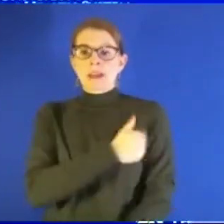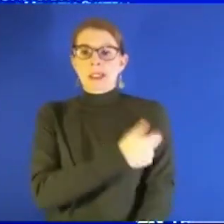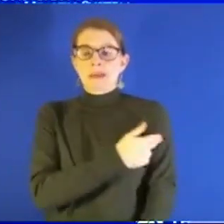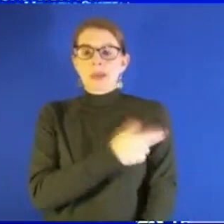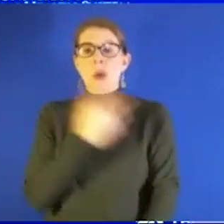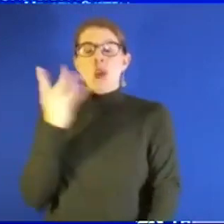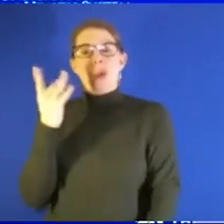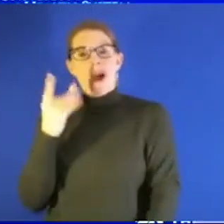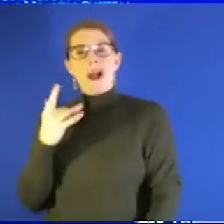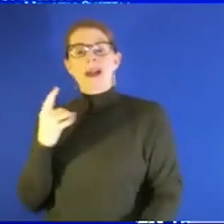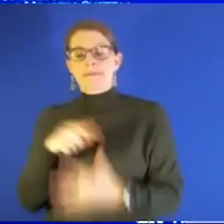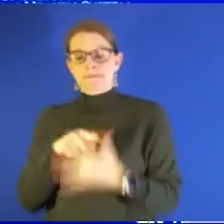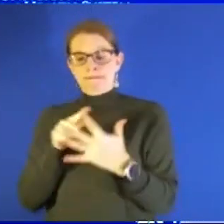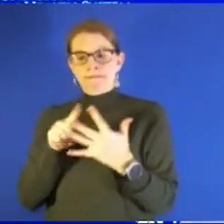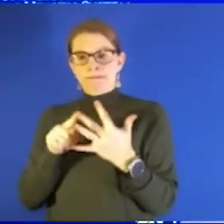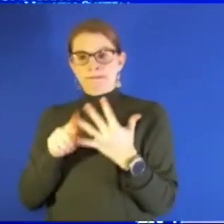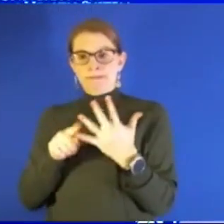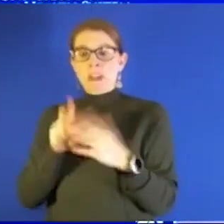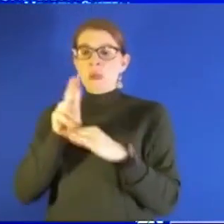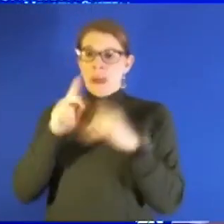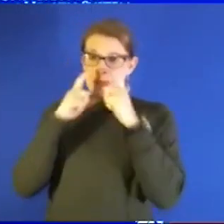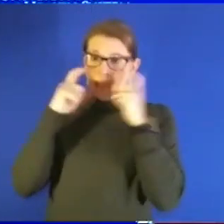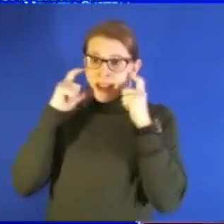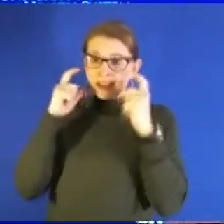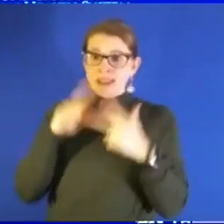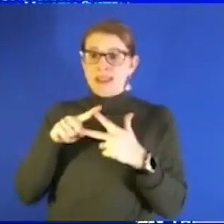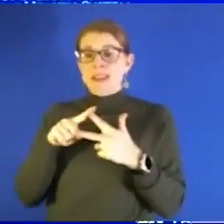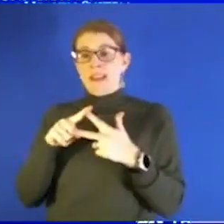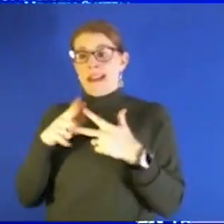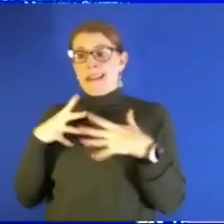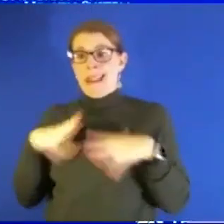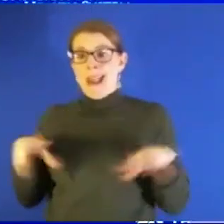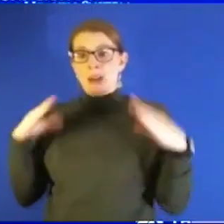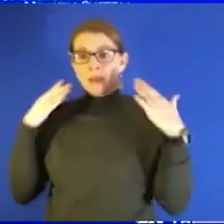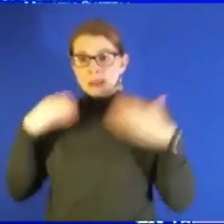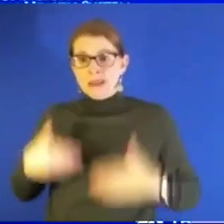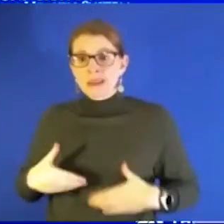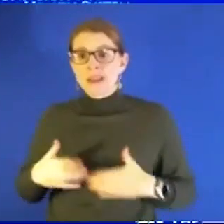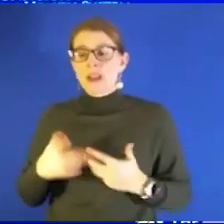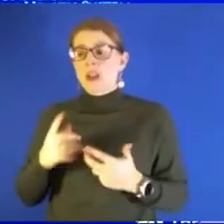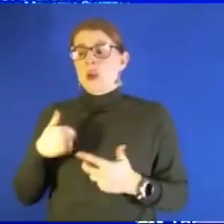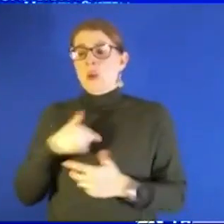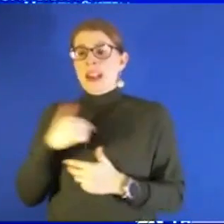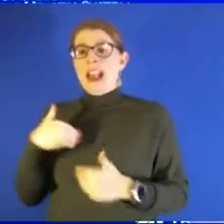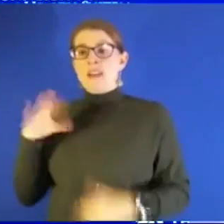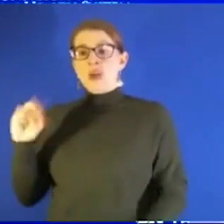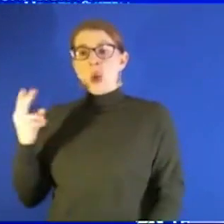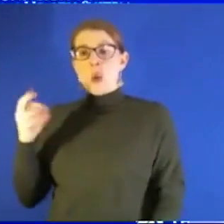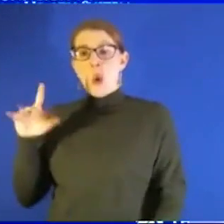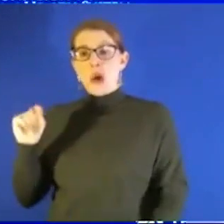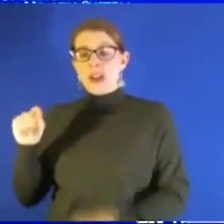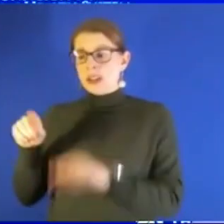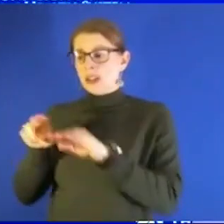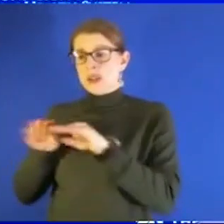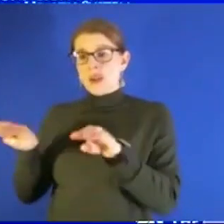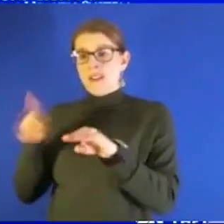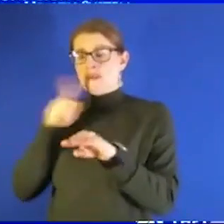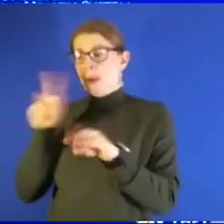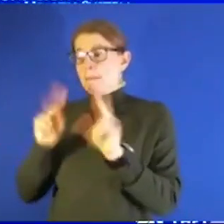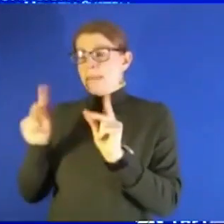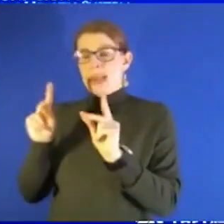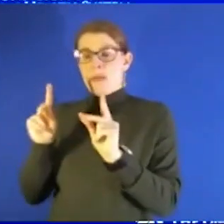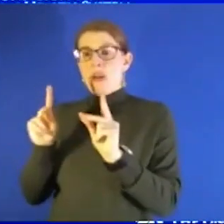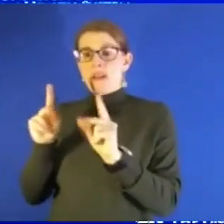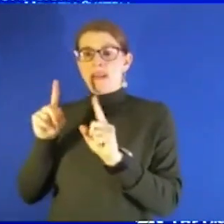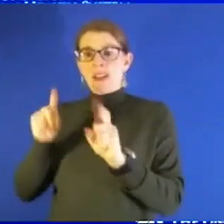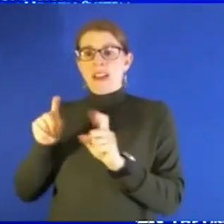we're taking, and that is the masking, the gowns. We have cohort units for those people that have tested positive. All of those things that are